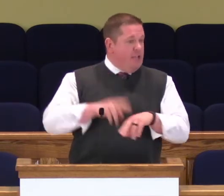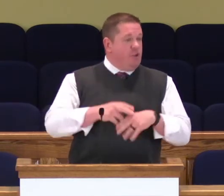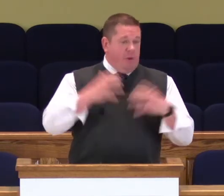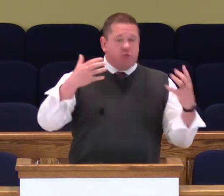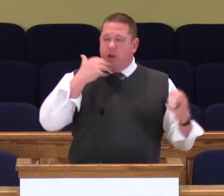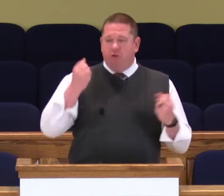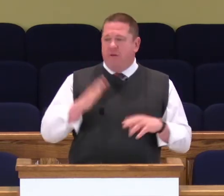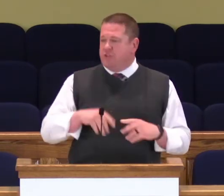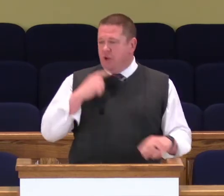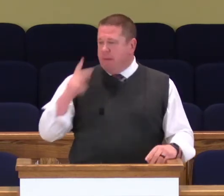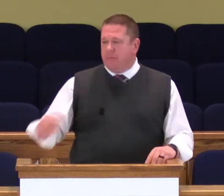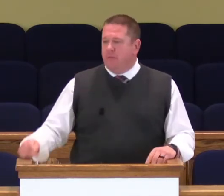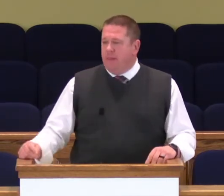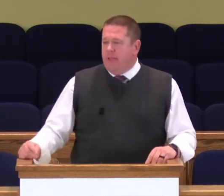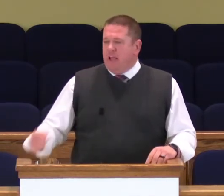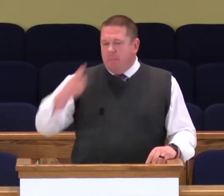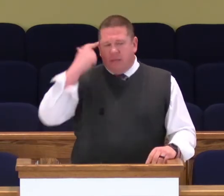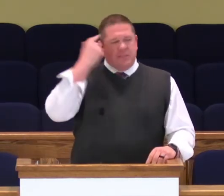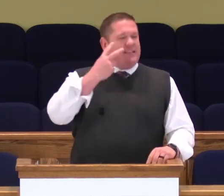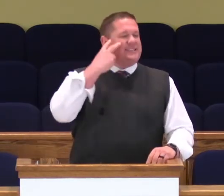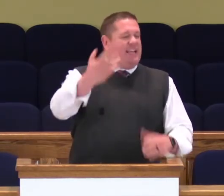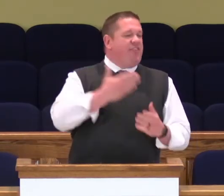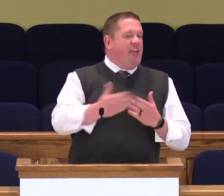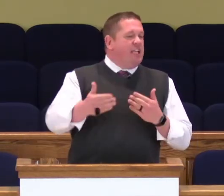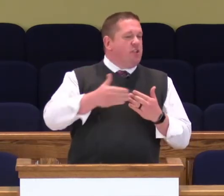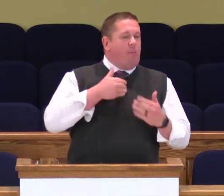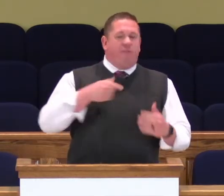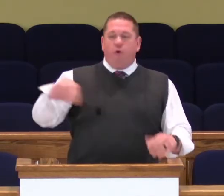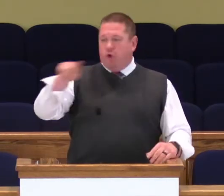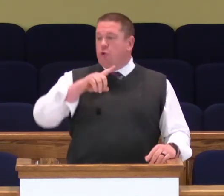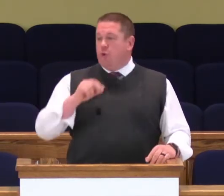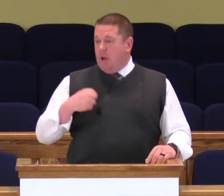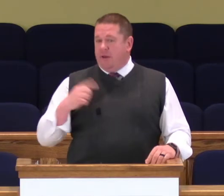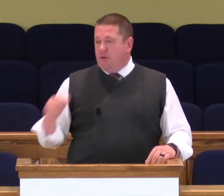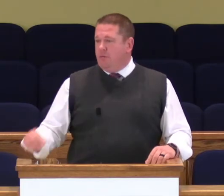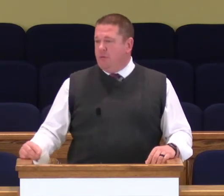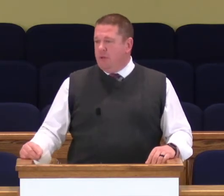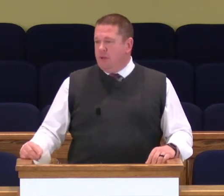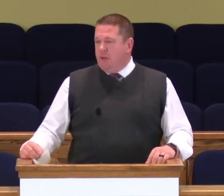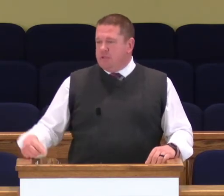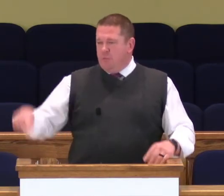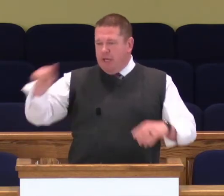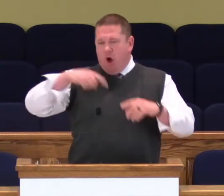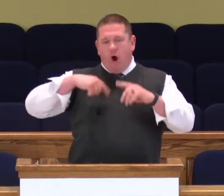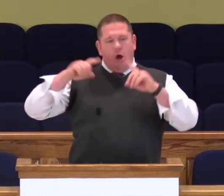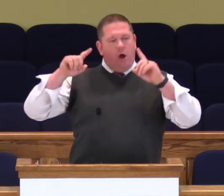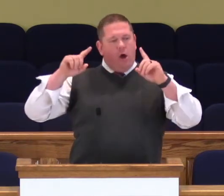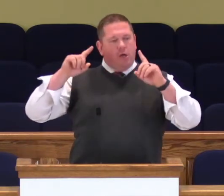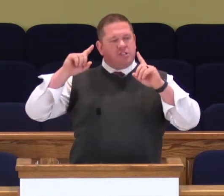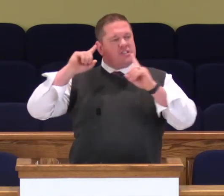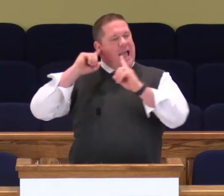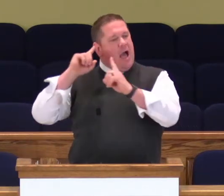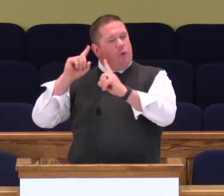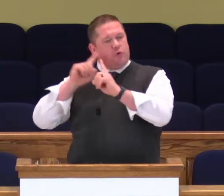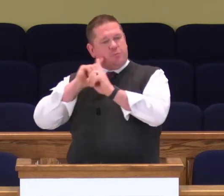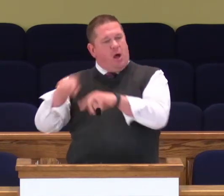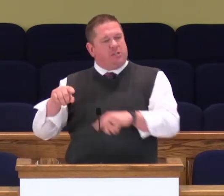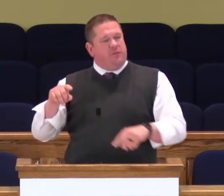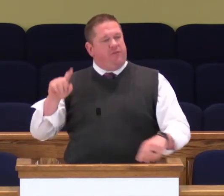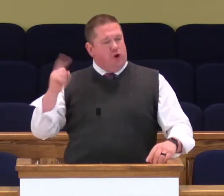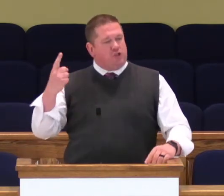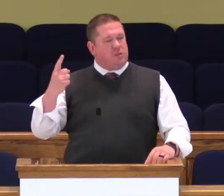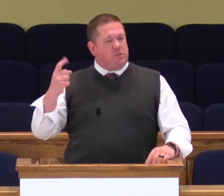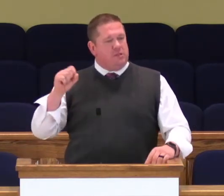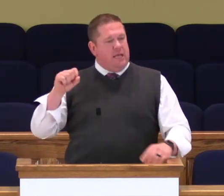By nature, they're much better drivers than hearing people. Because they see things long before you do and I do. See, we are a sound